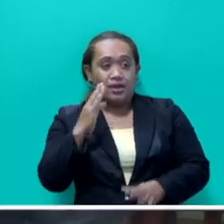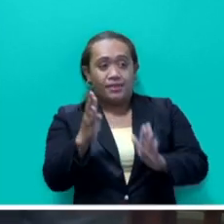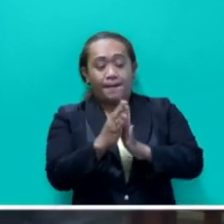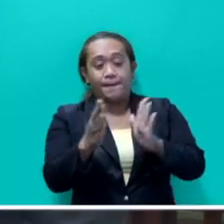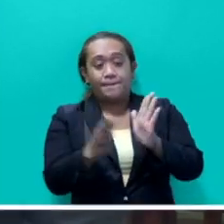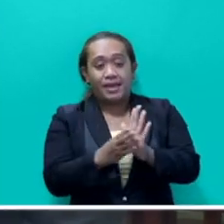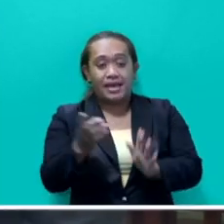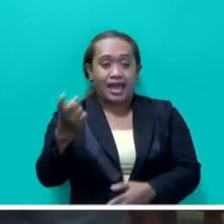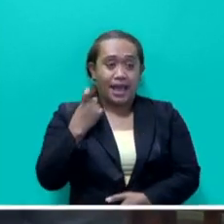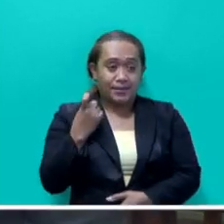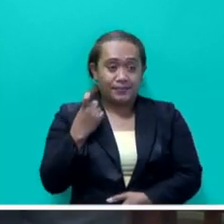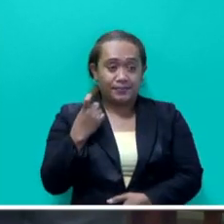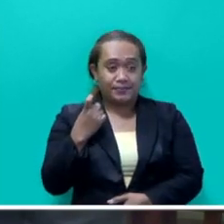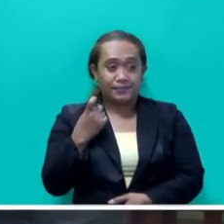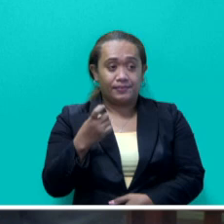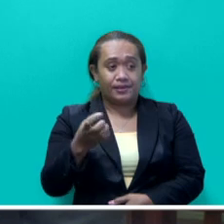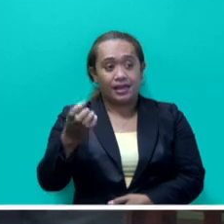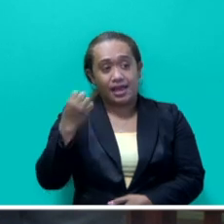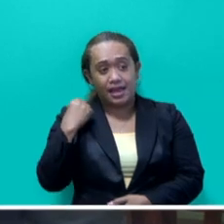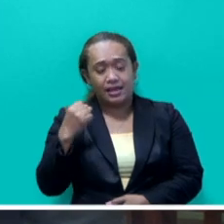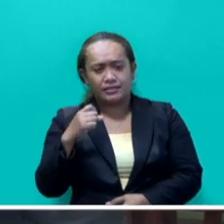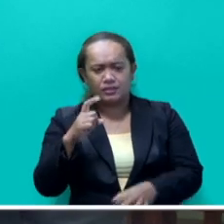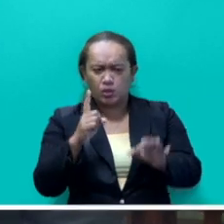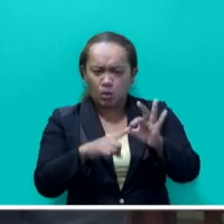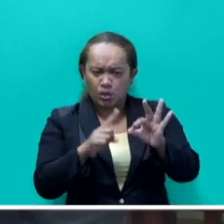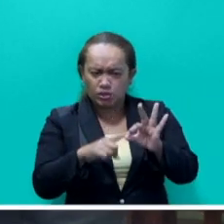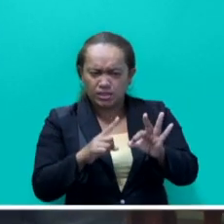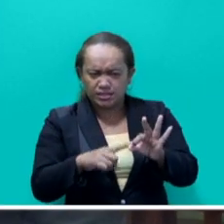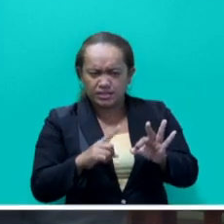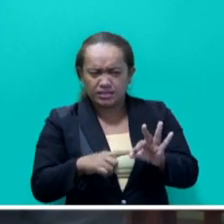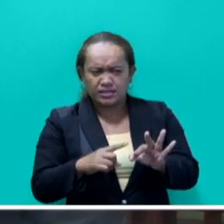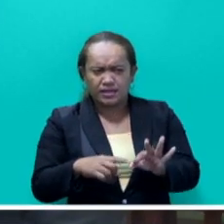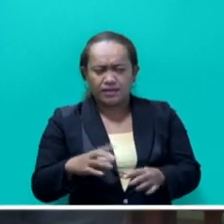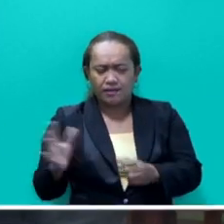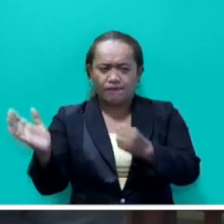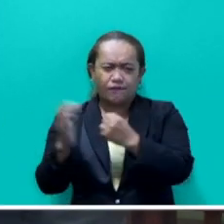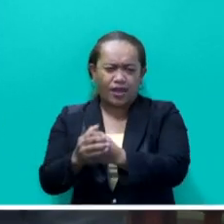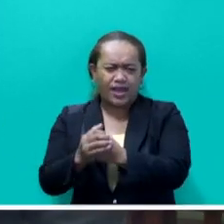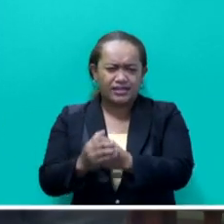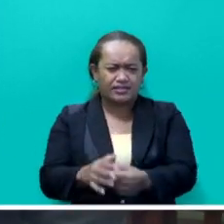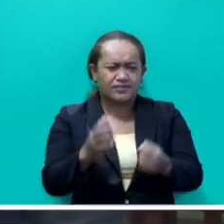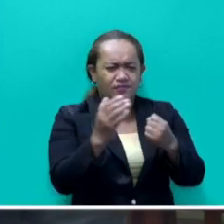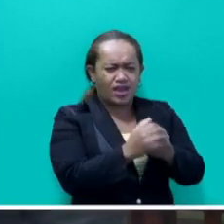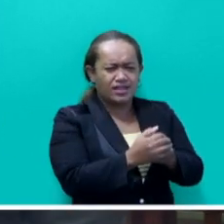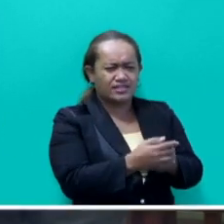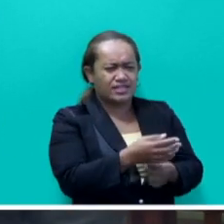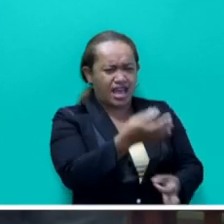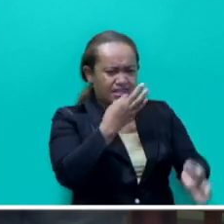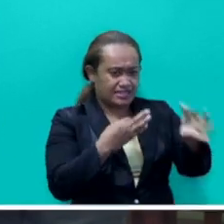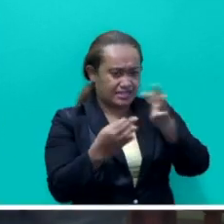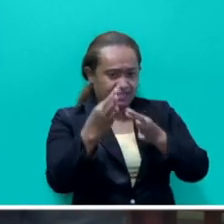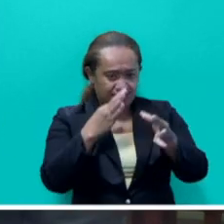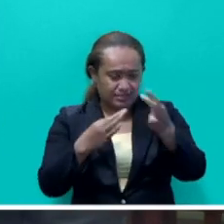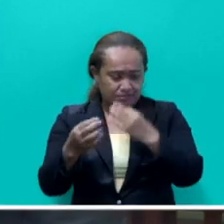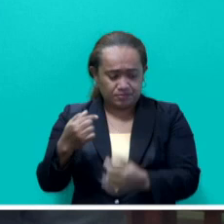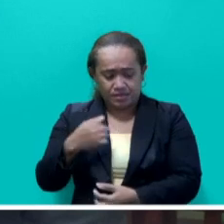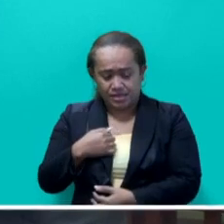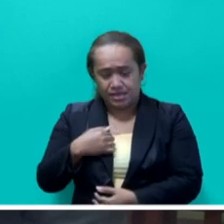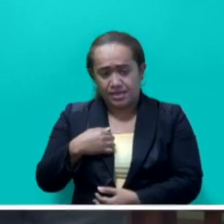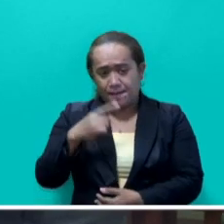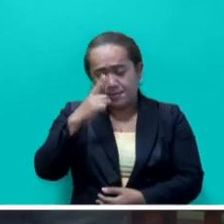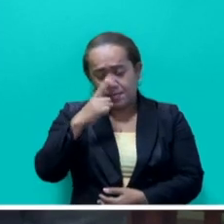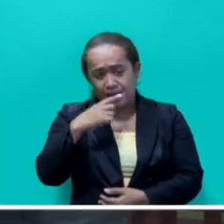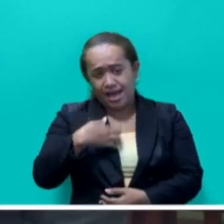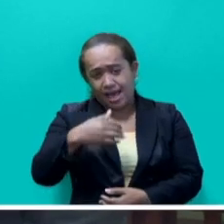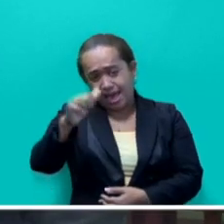lot of questions from friends, from those that I know,